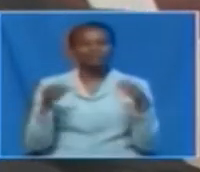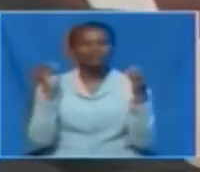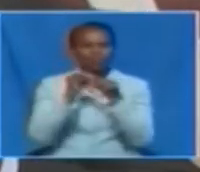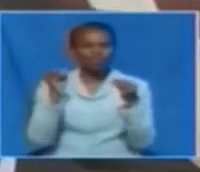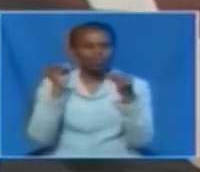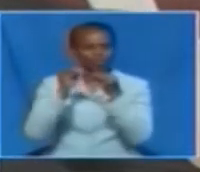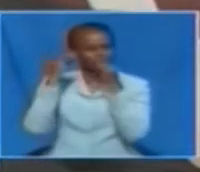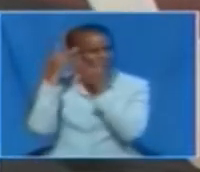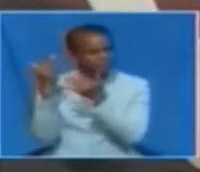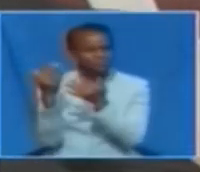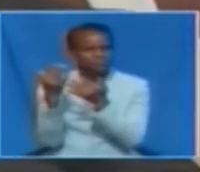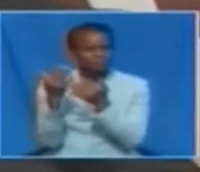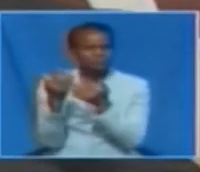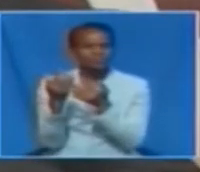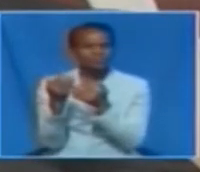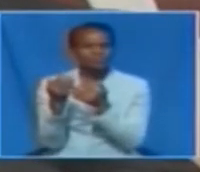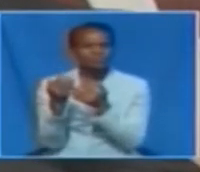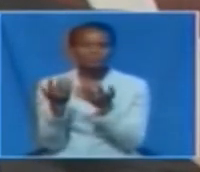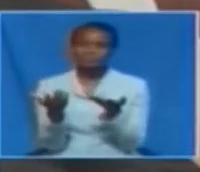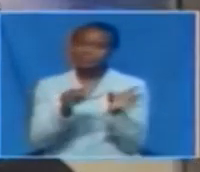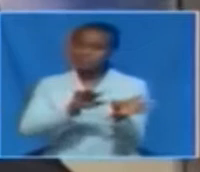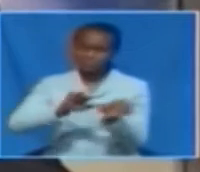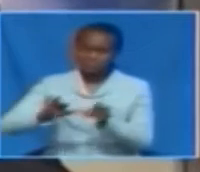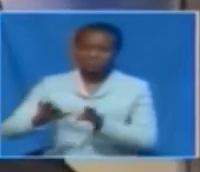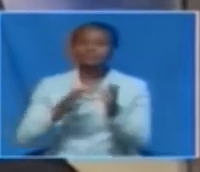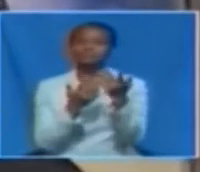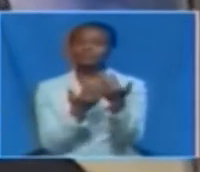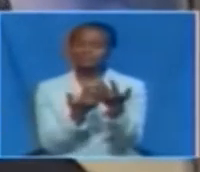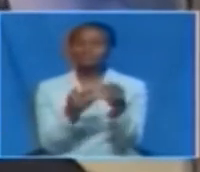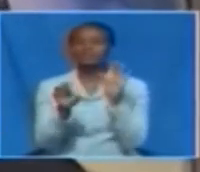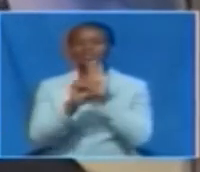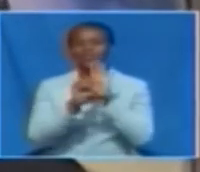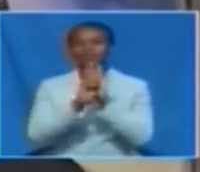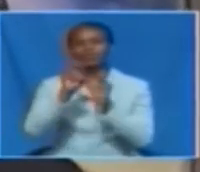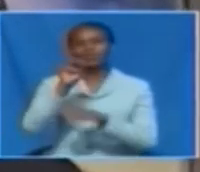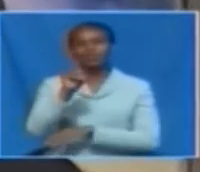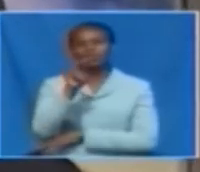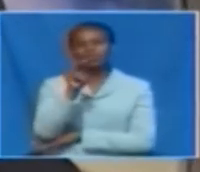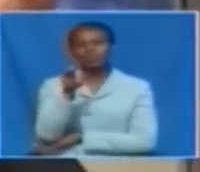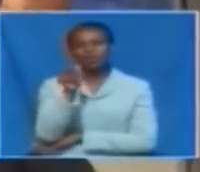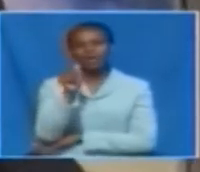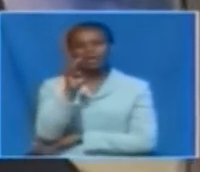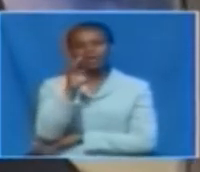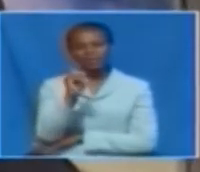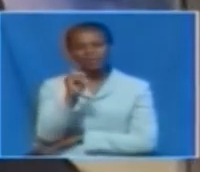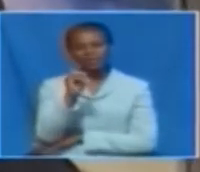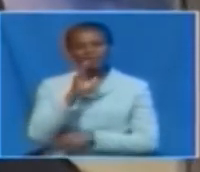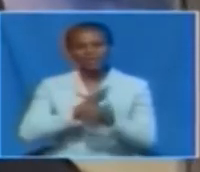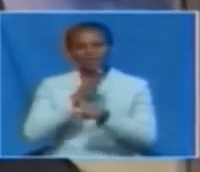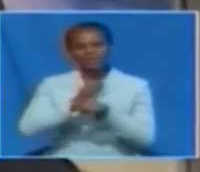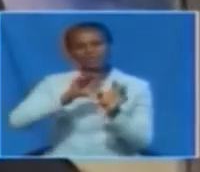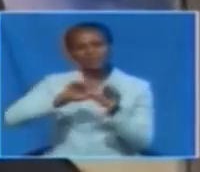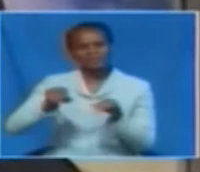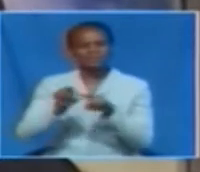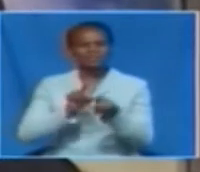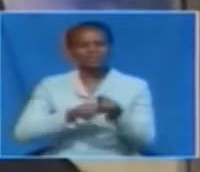the others. You can say the same thing about... Aside, Lungu fought for you very hard. Well, he eventually turned against you and